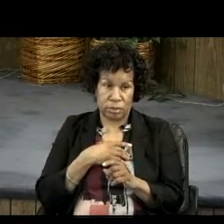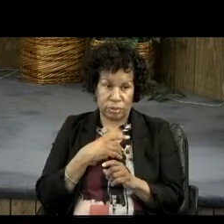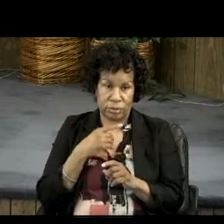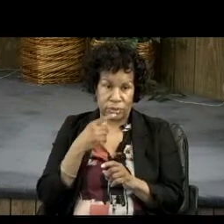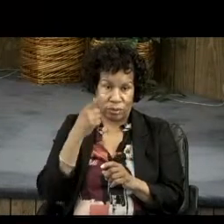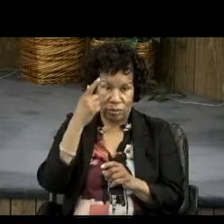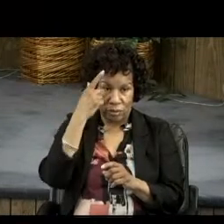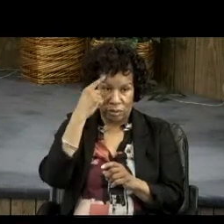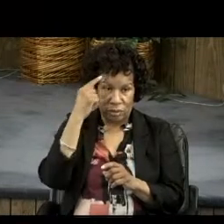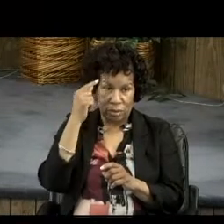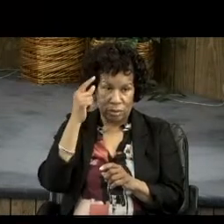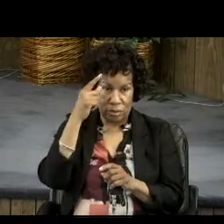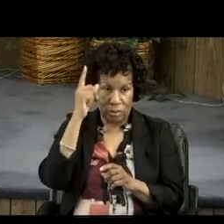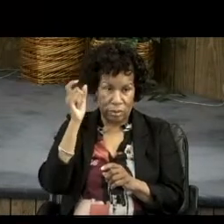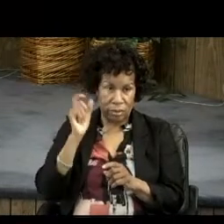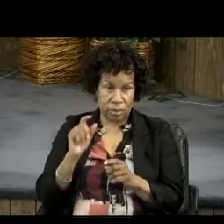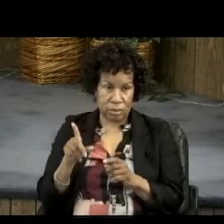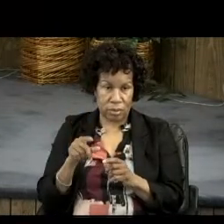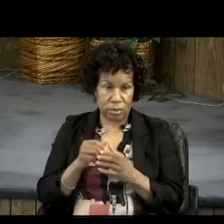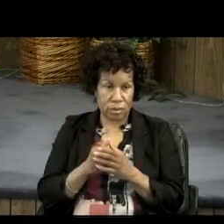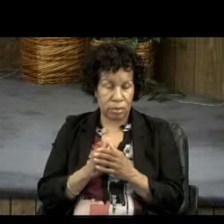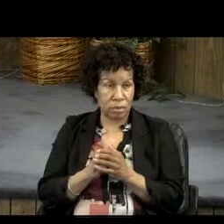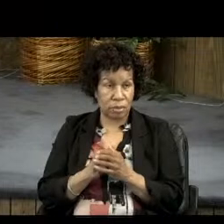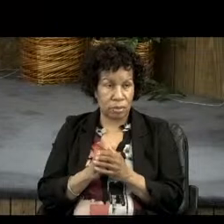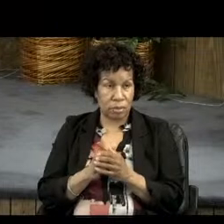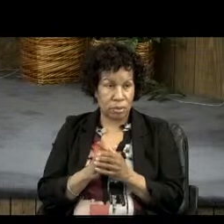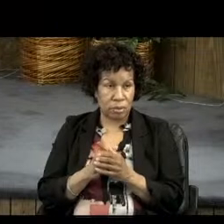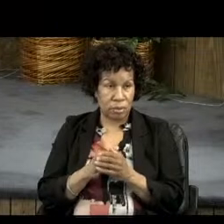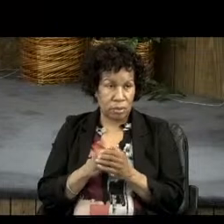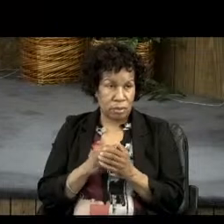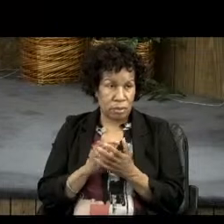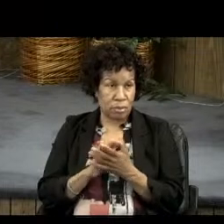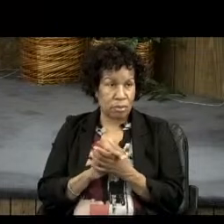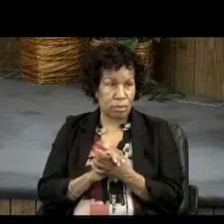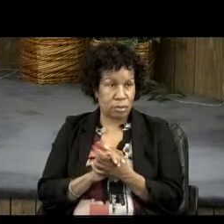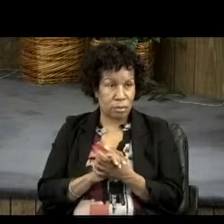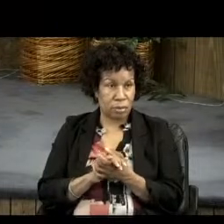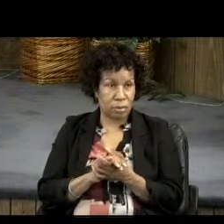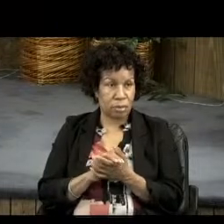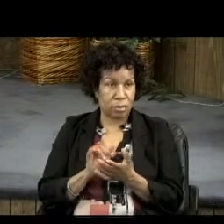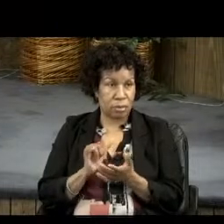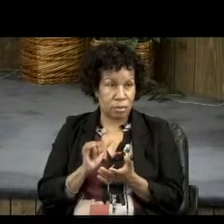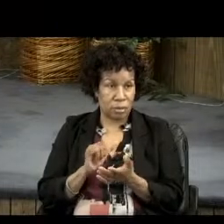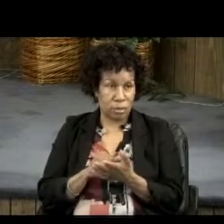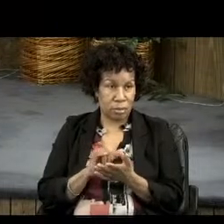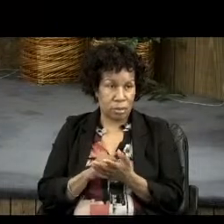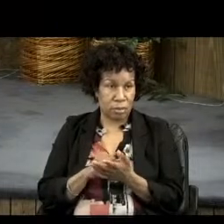you keep getting falling for the okey-doke over and over and over again, that means you.